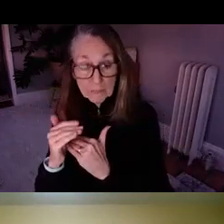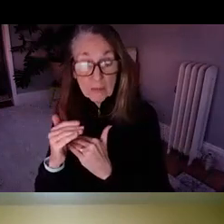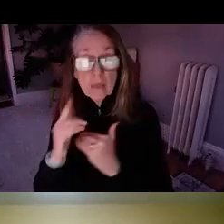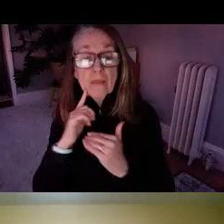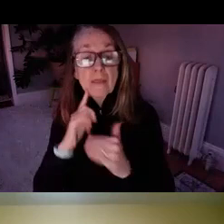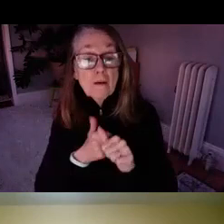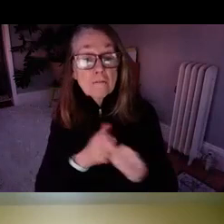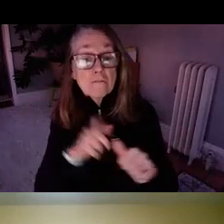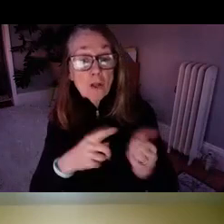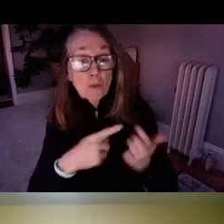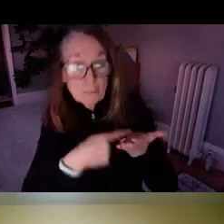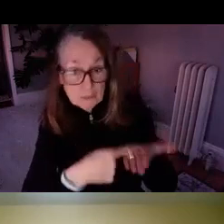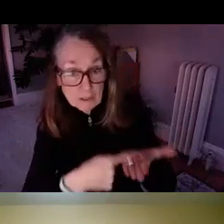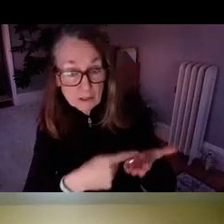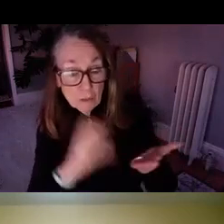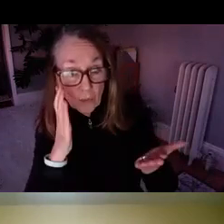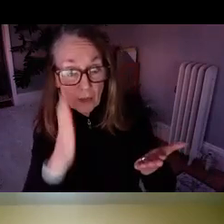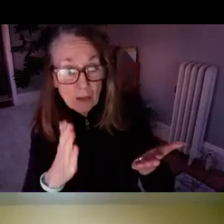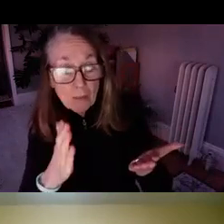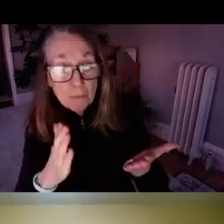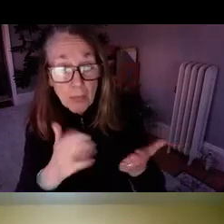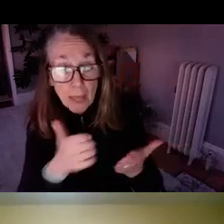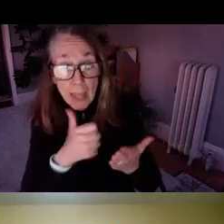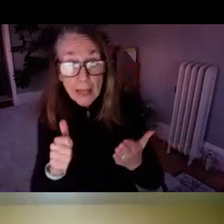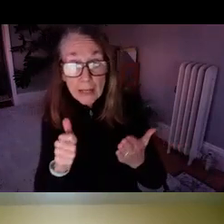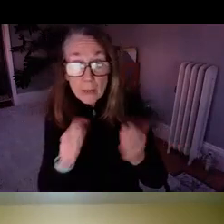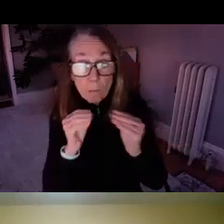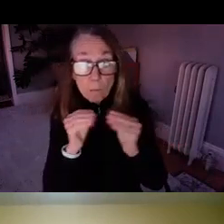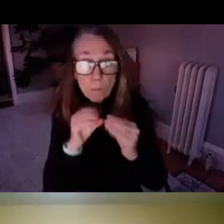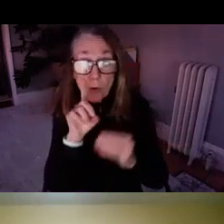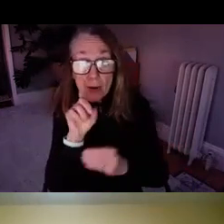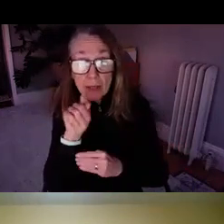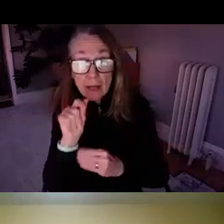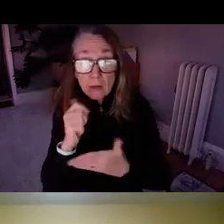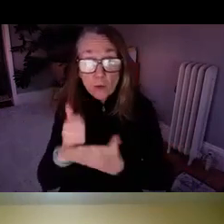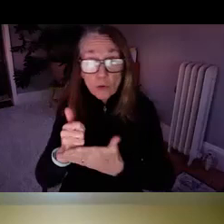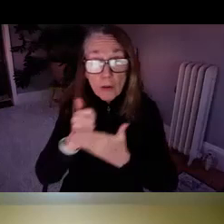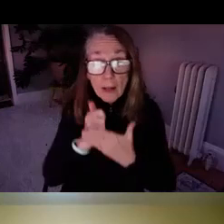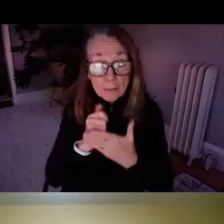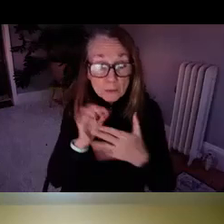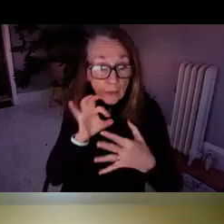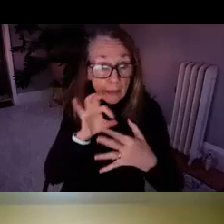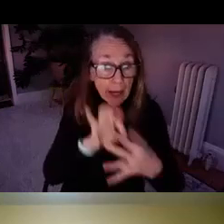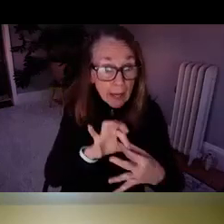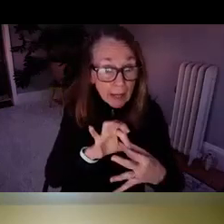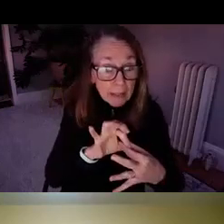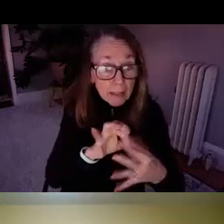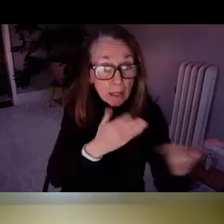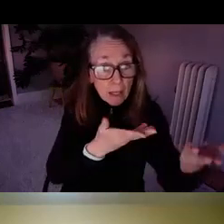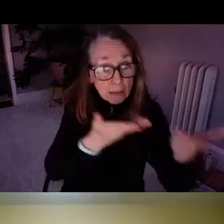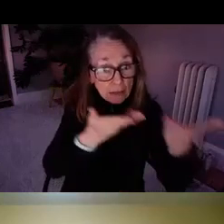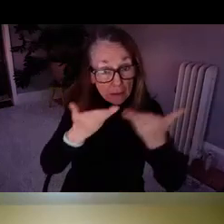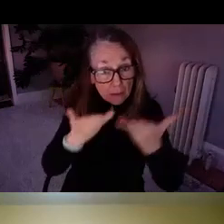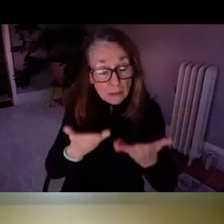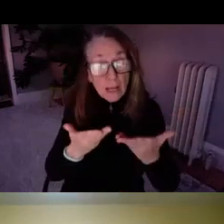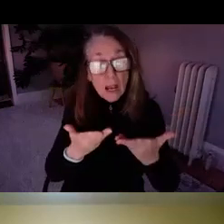would have is there any other supplemental data that you can help us connect with or bring to the table, which would allow us to